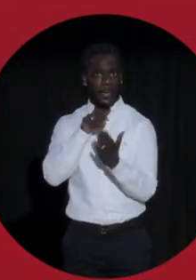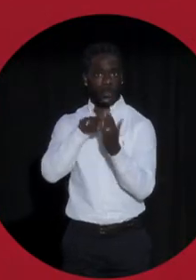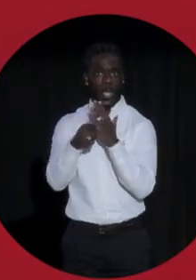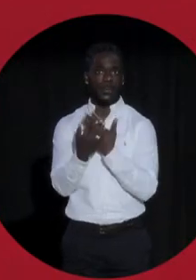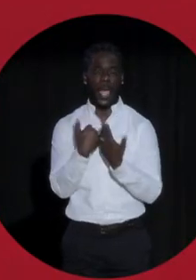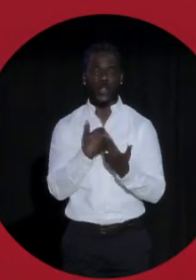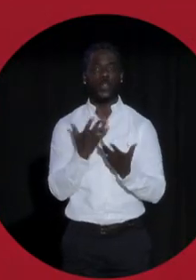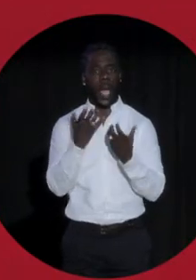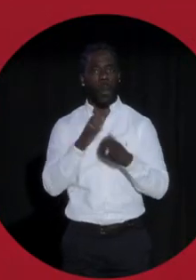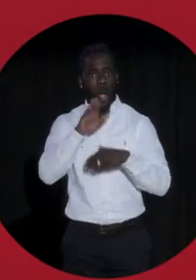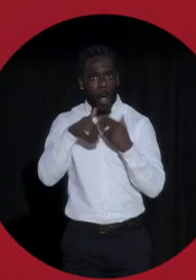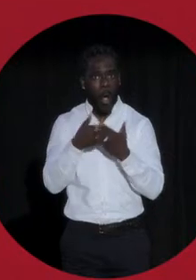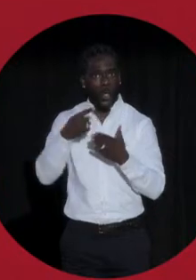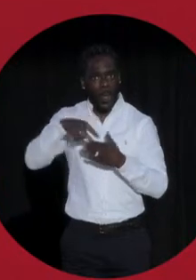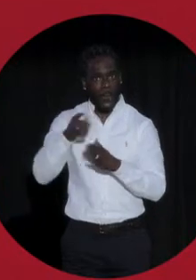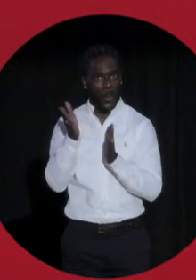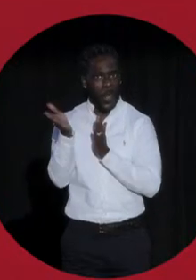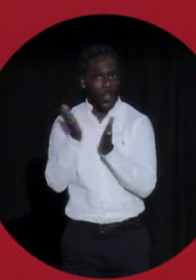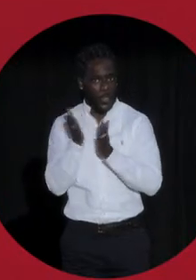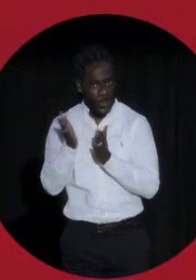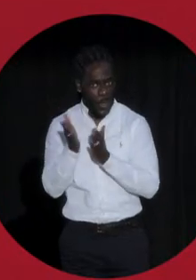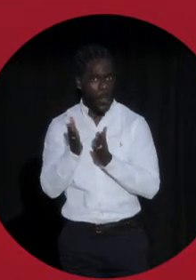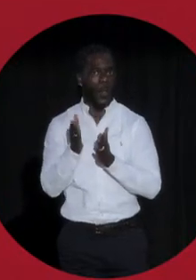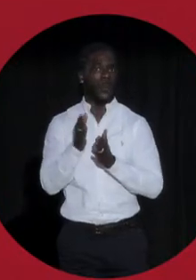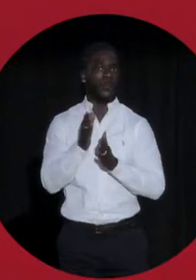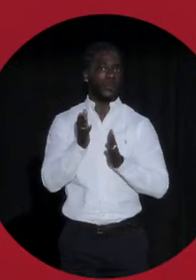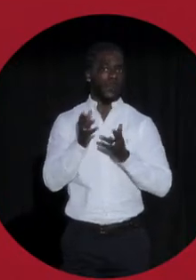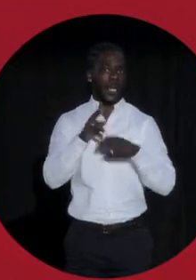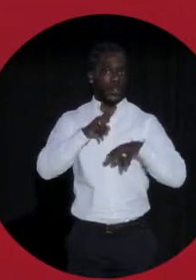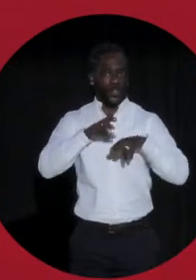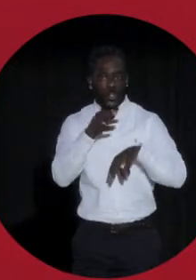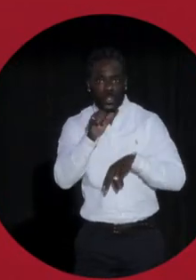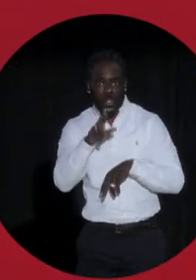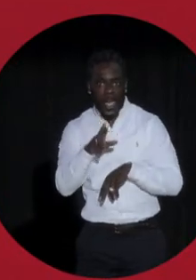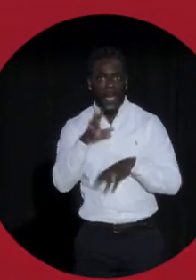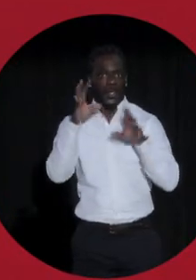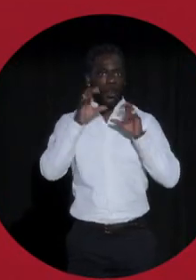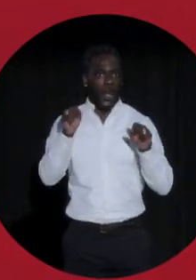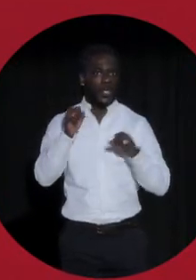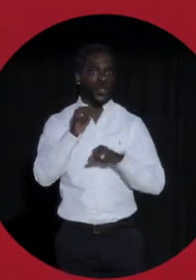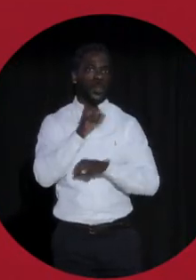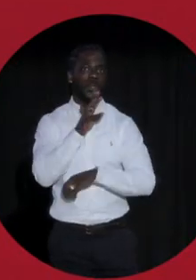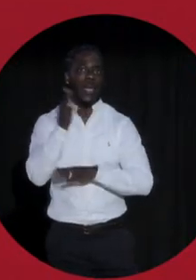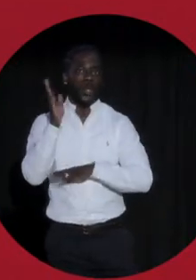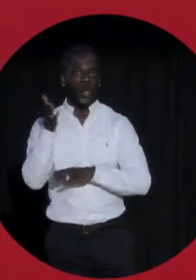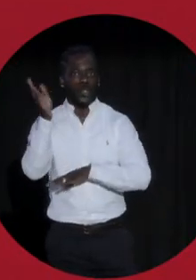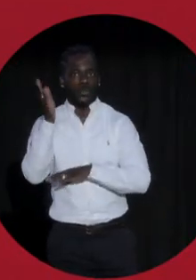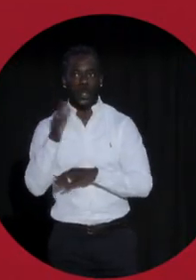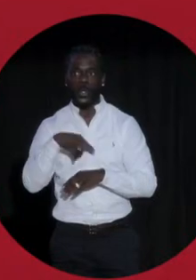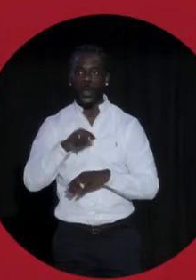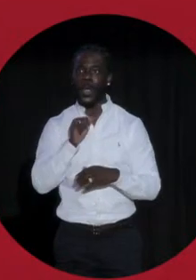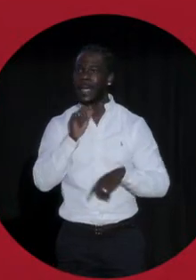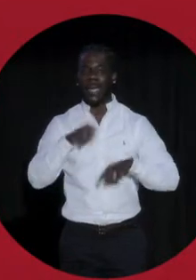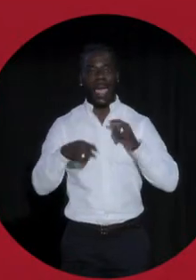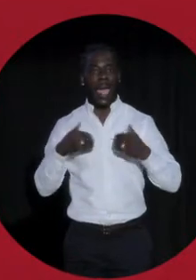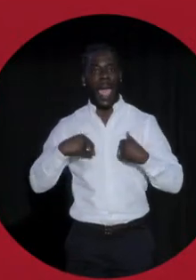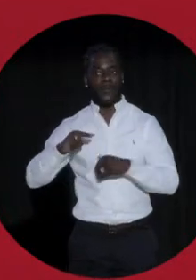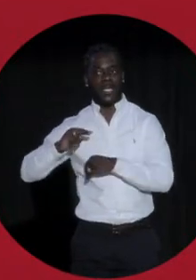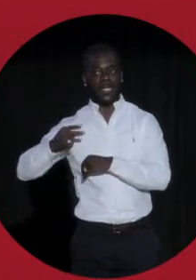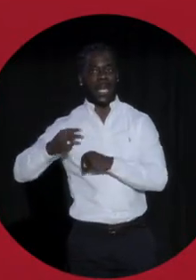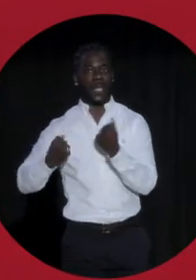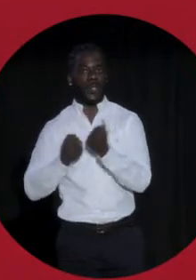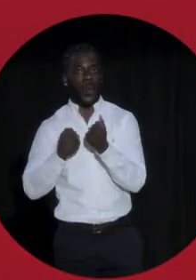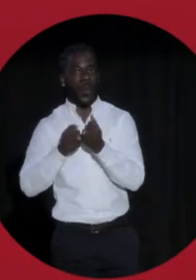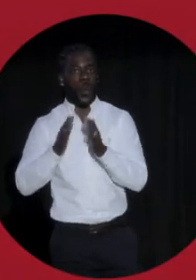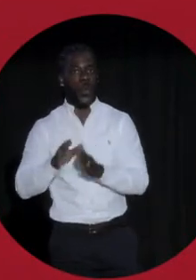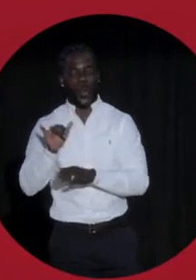who serve as legislative chairs, presidents, or speakers, you could not have a second supporting you as